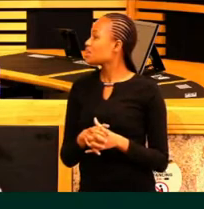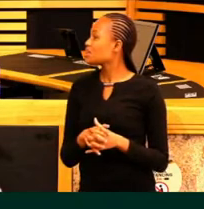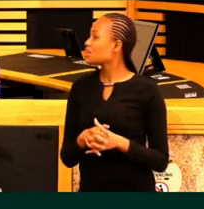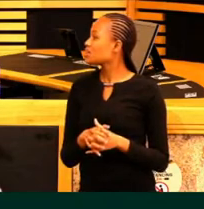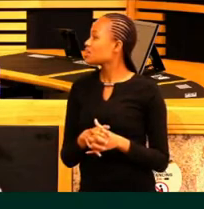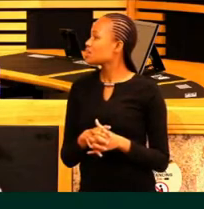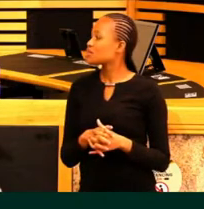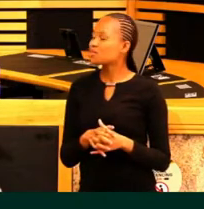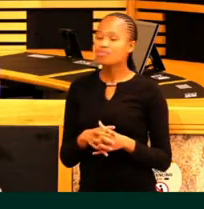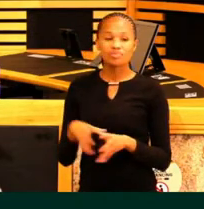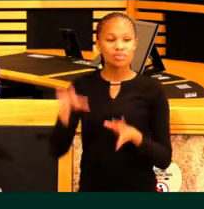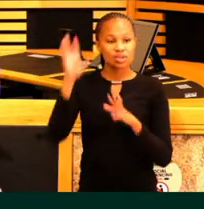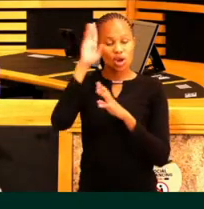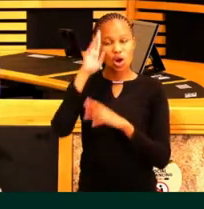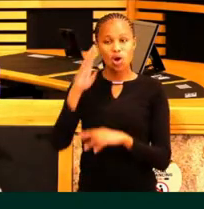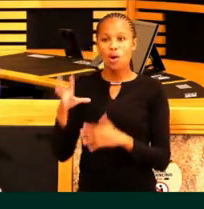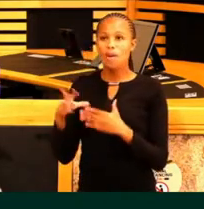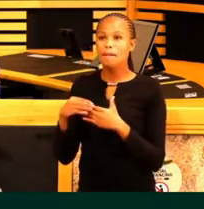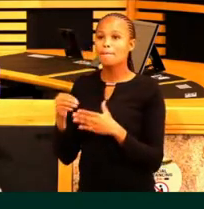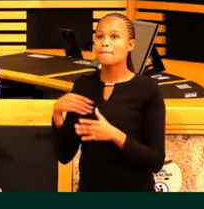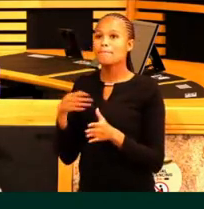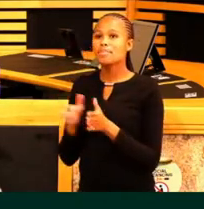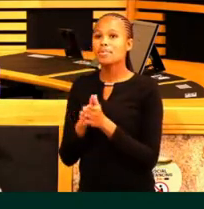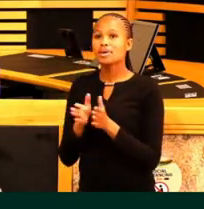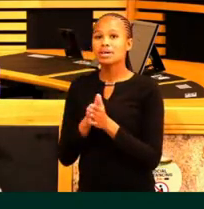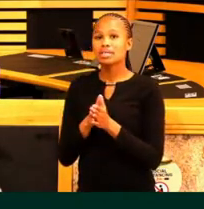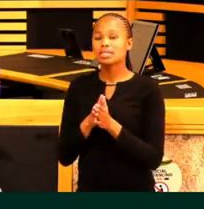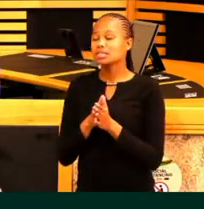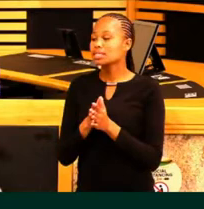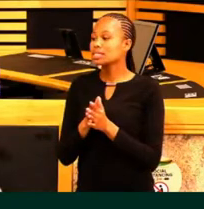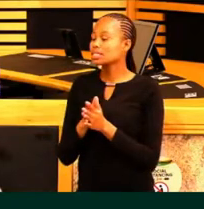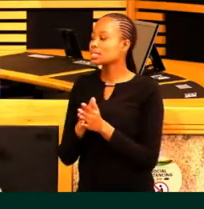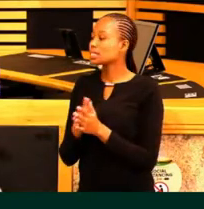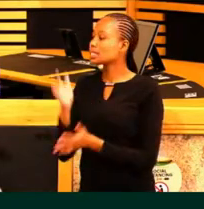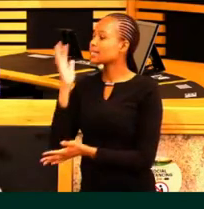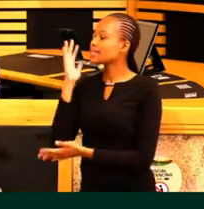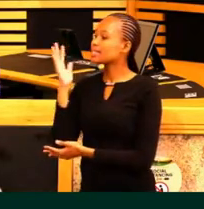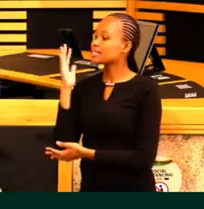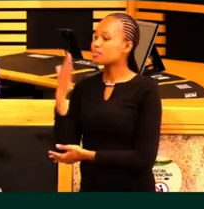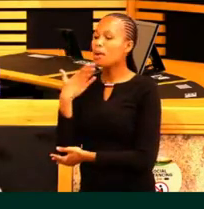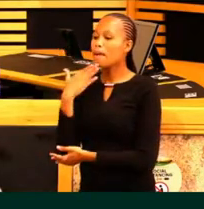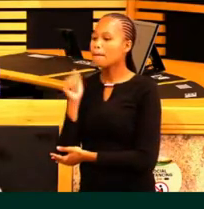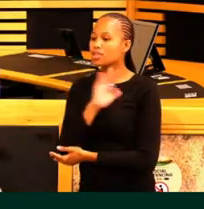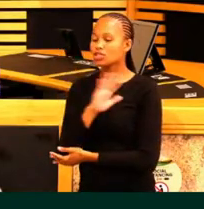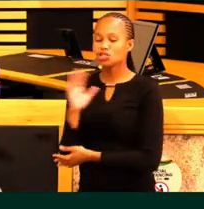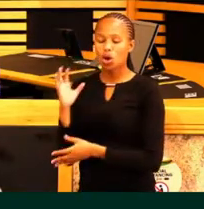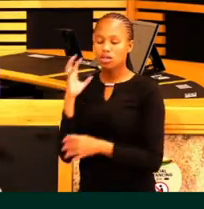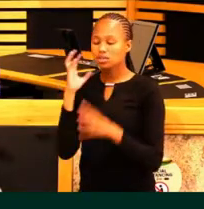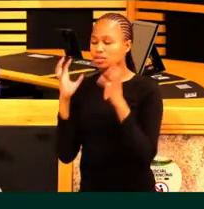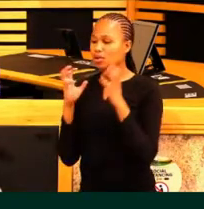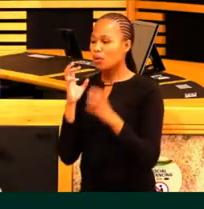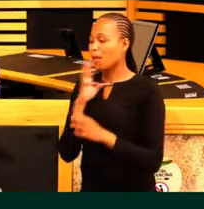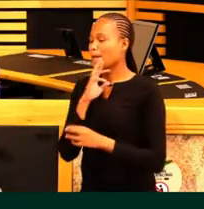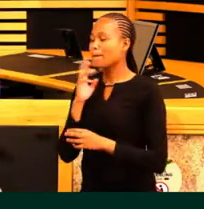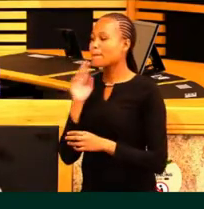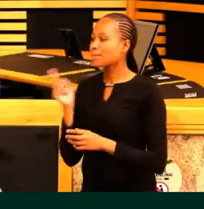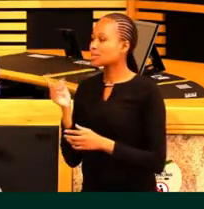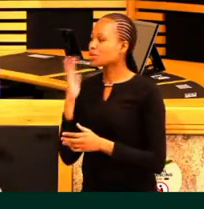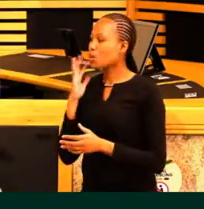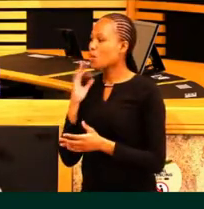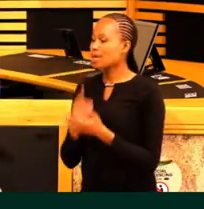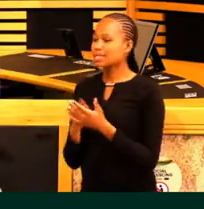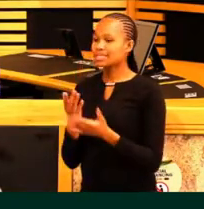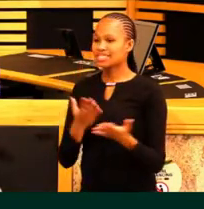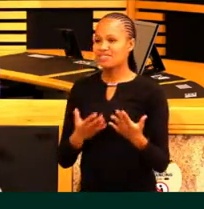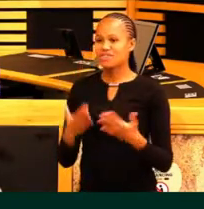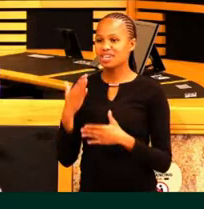I kindly request to afford the speaker so that we don't disturb in the middle of the debate proceed on a